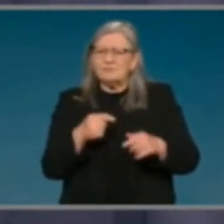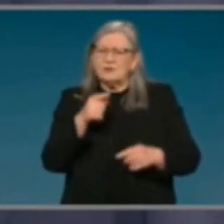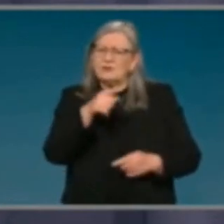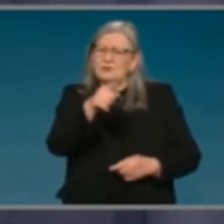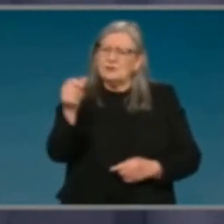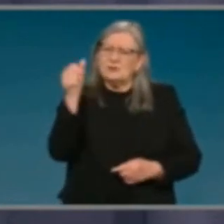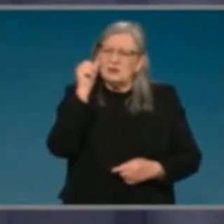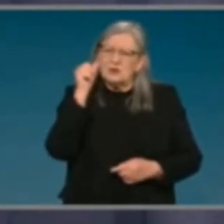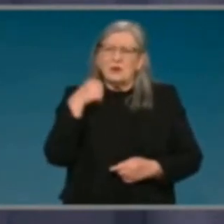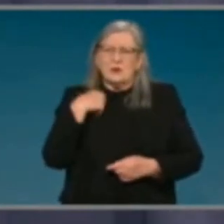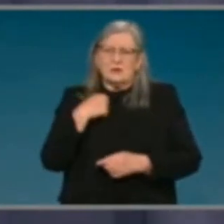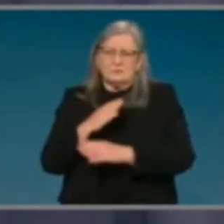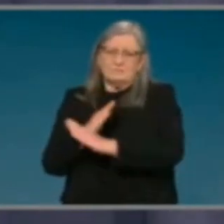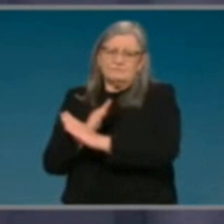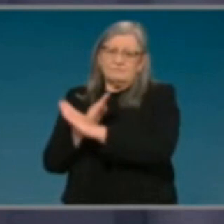stopped the flights